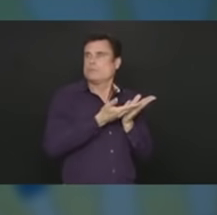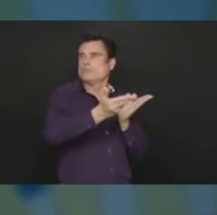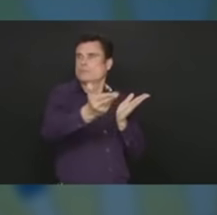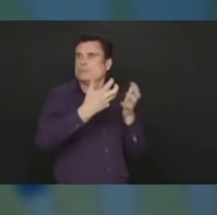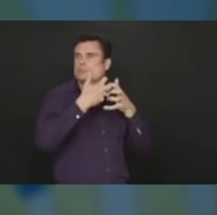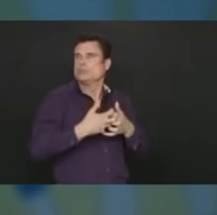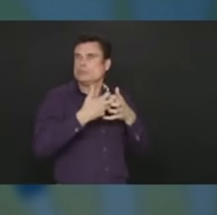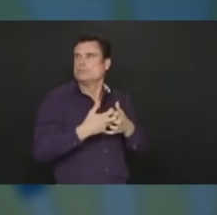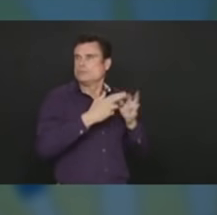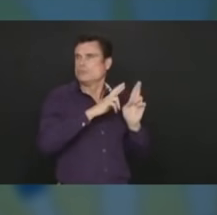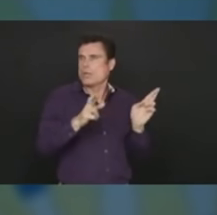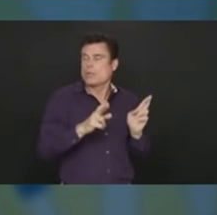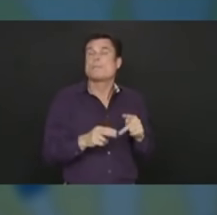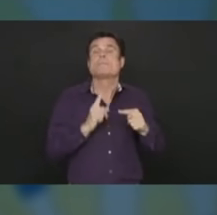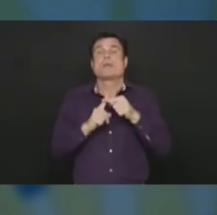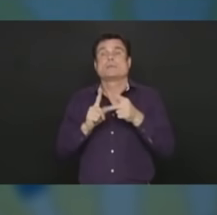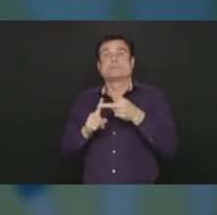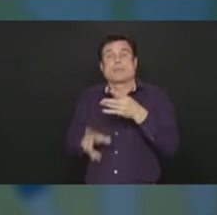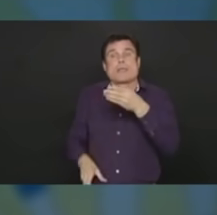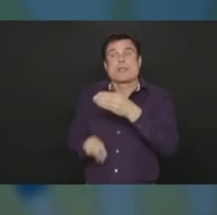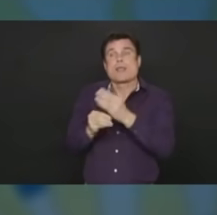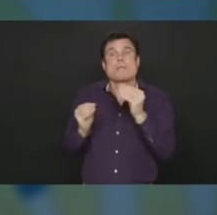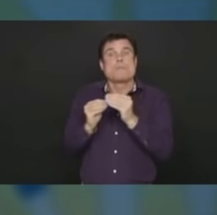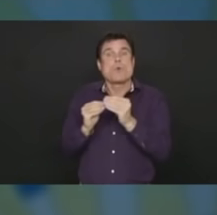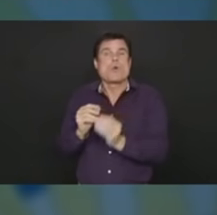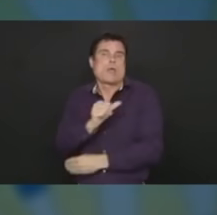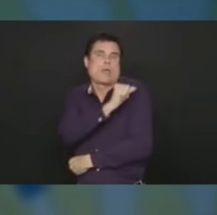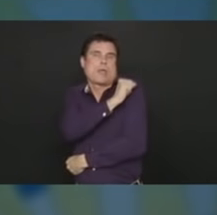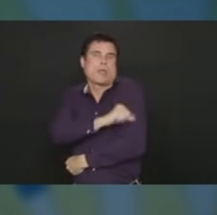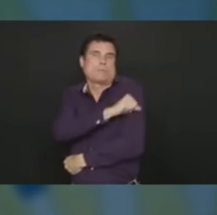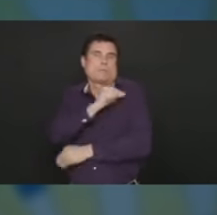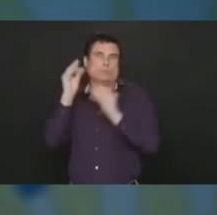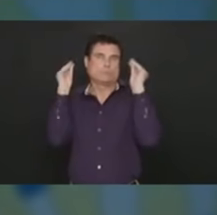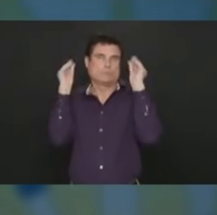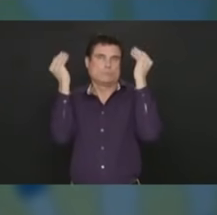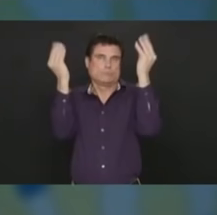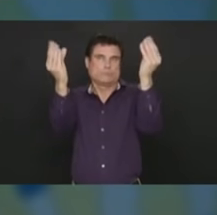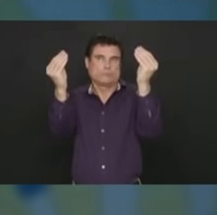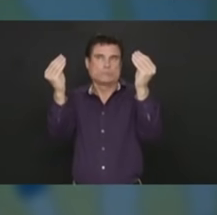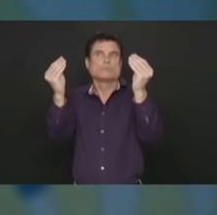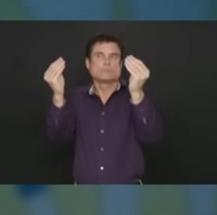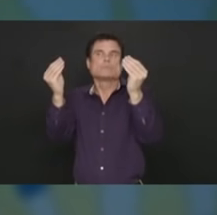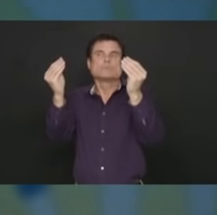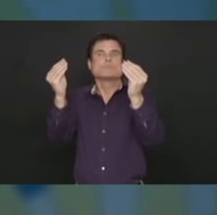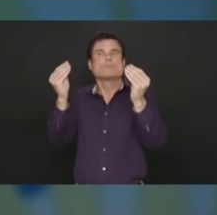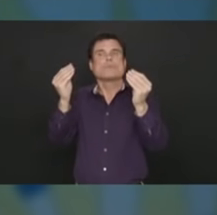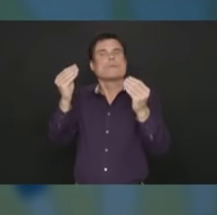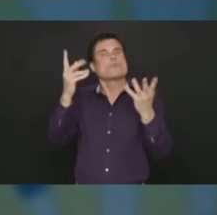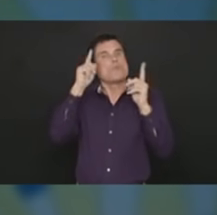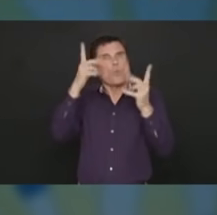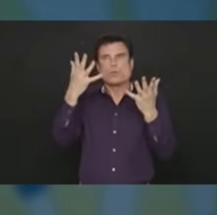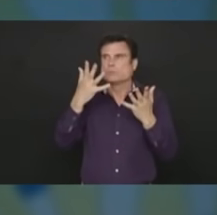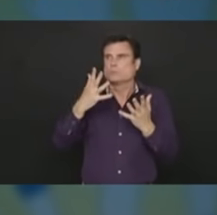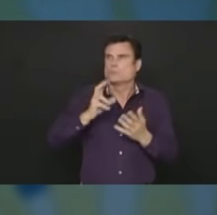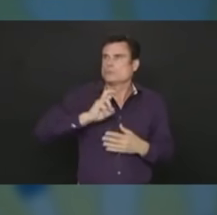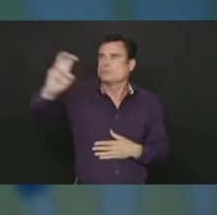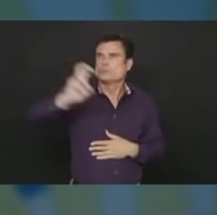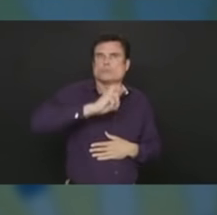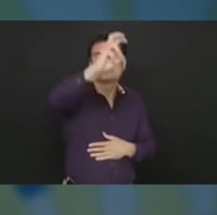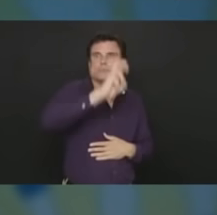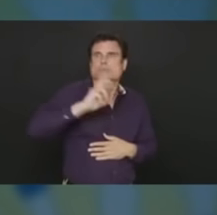and remote areas, closer to critical care. And just if you go on from there, this